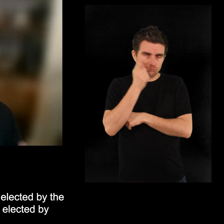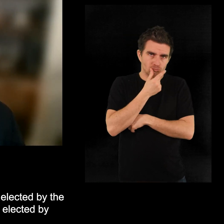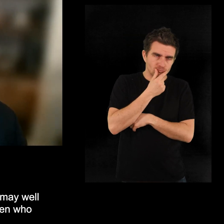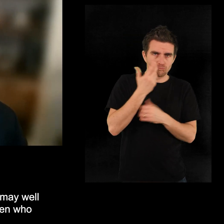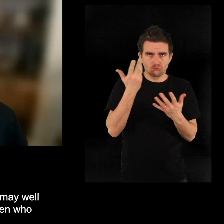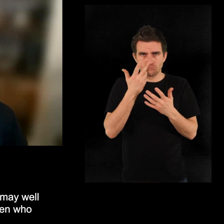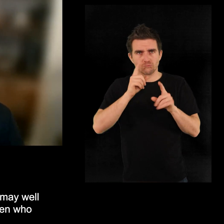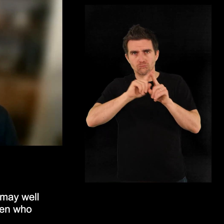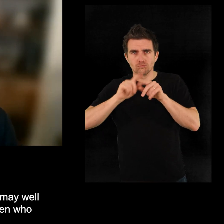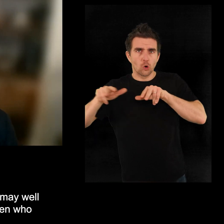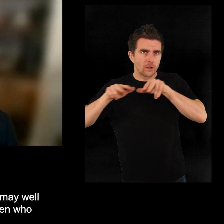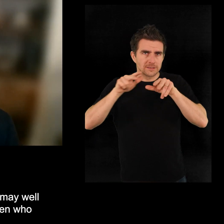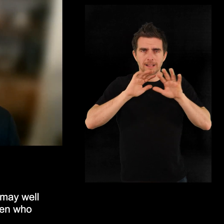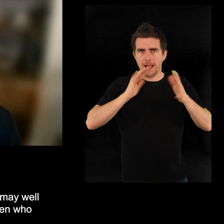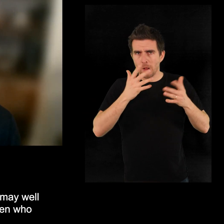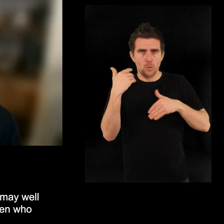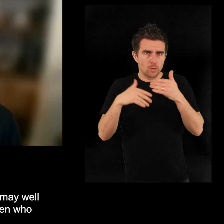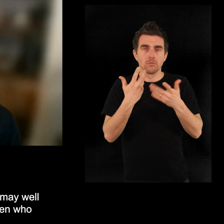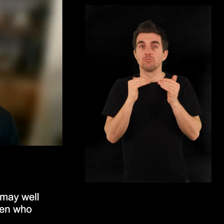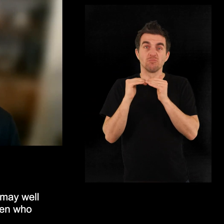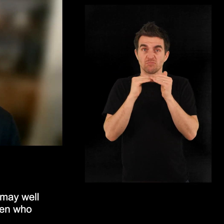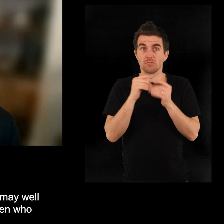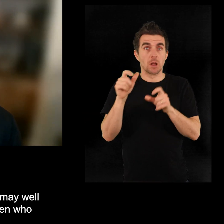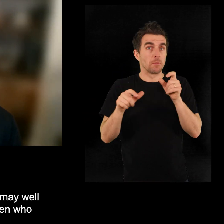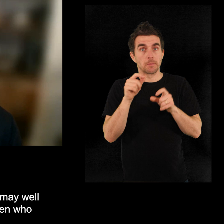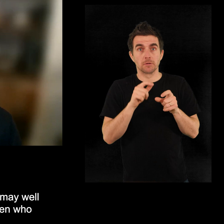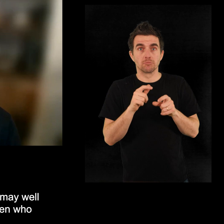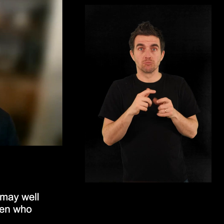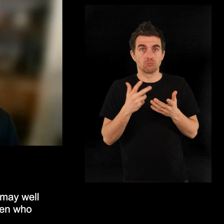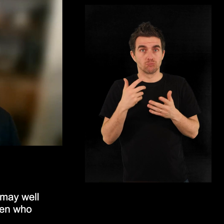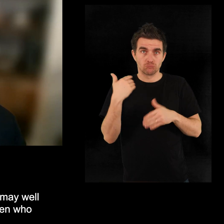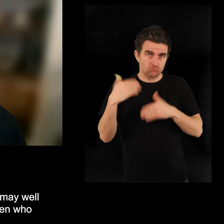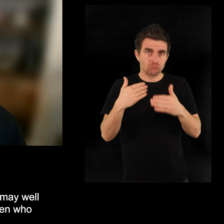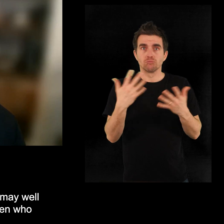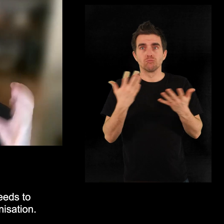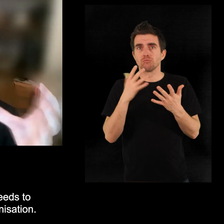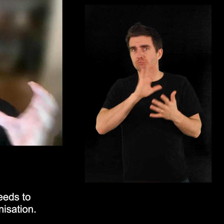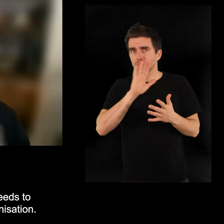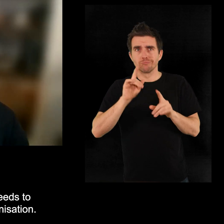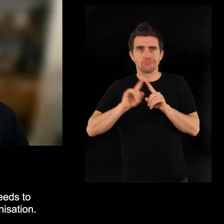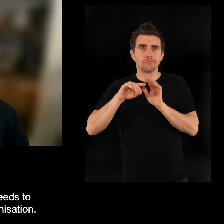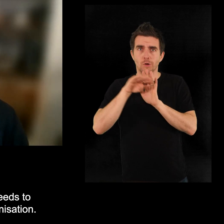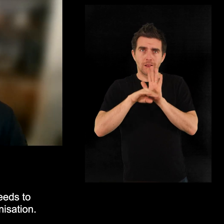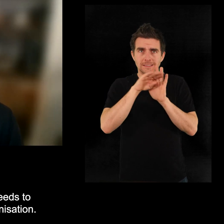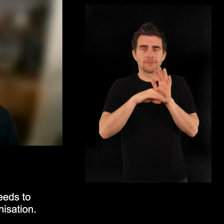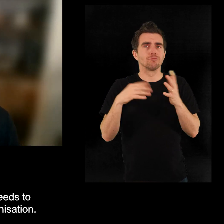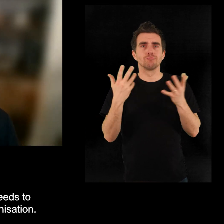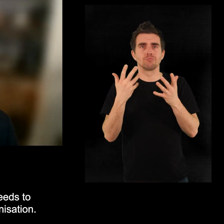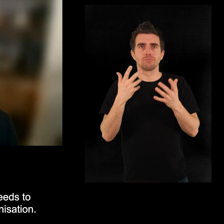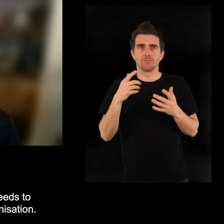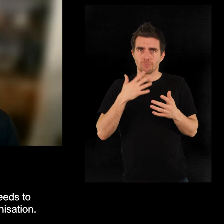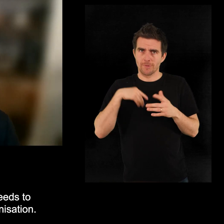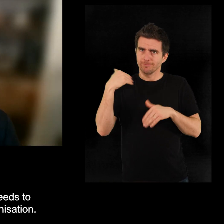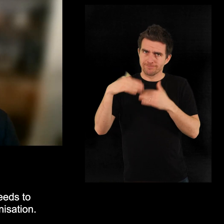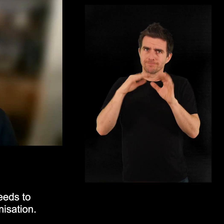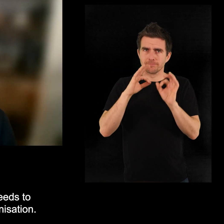elected by the whole membership. And that may well be many organizations. So then who they send to those forums